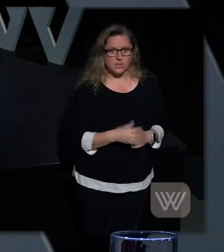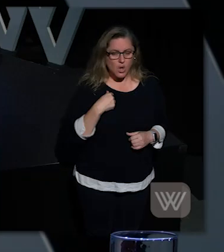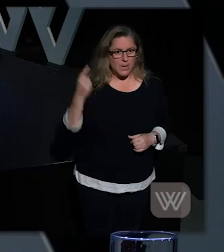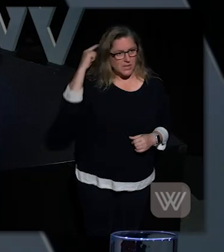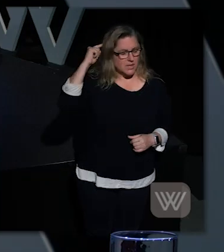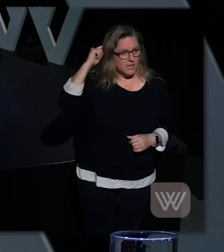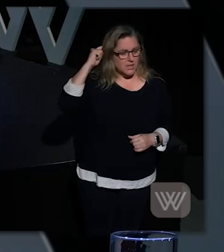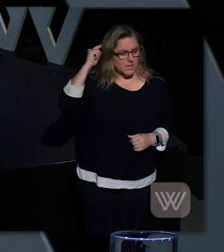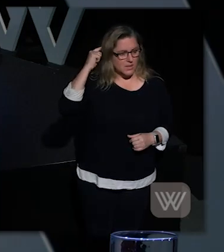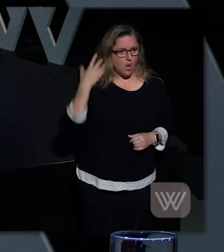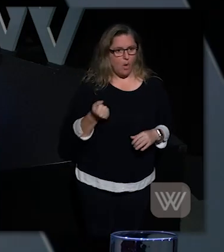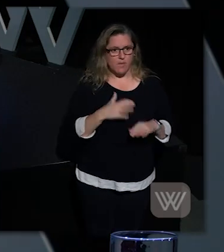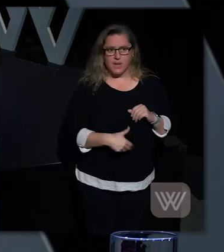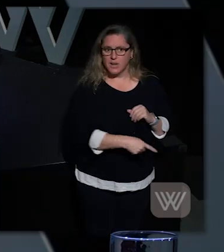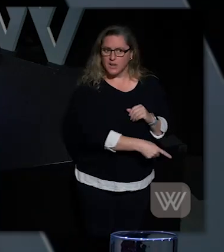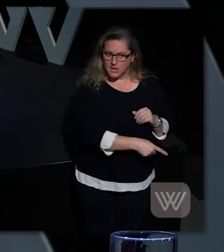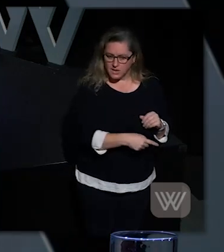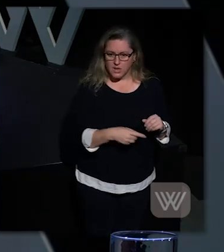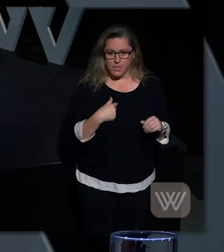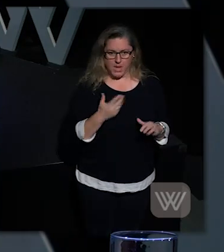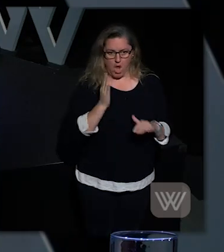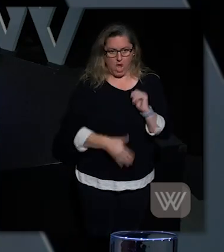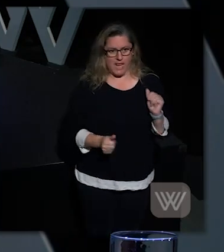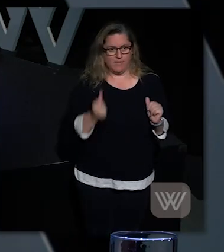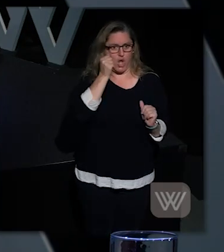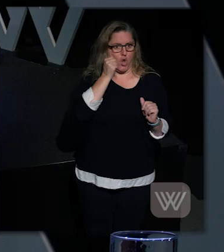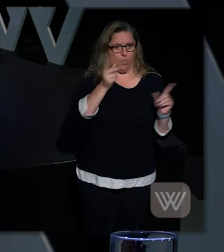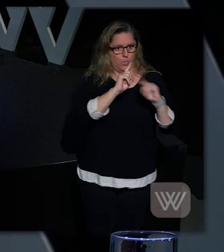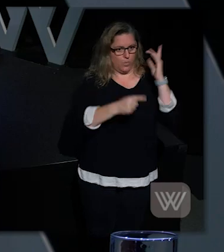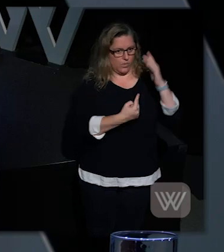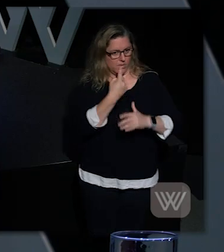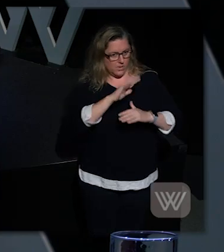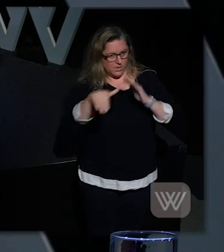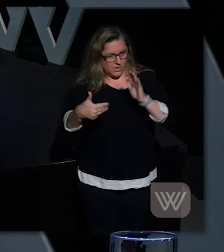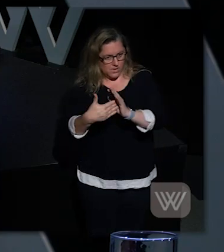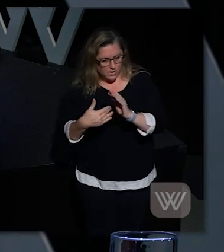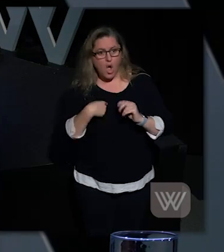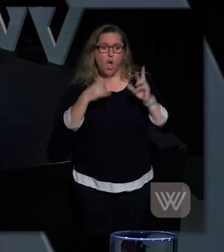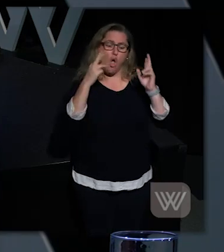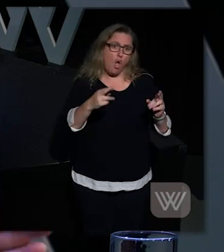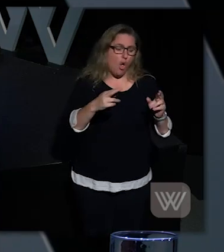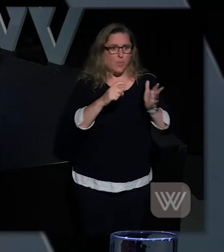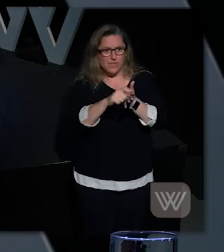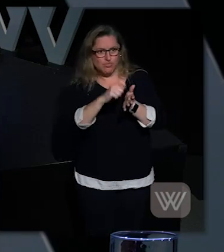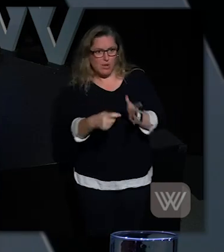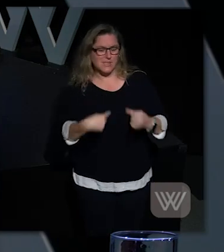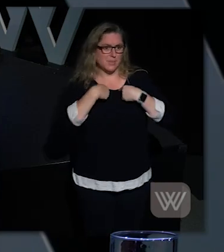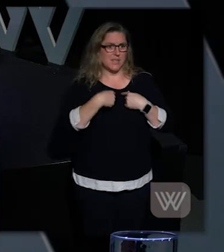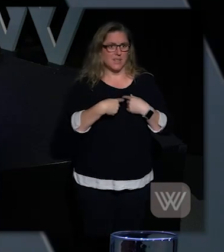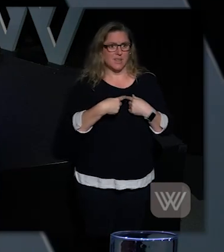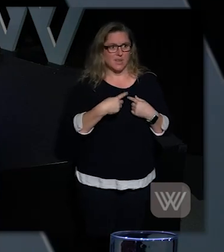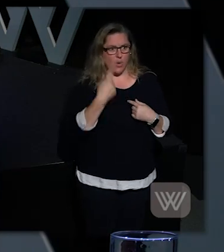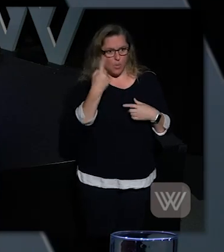mind all the time still. And I mean, it's really hard because I probably will never know the end of that story. But yeah, I hope one day he writes to me. I hope